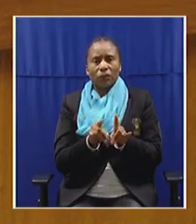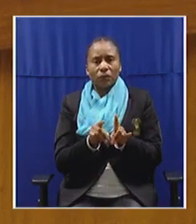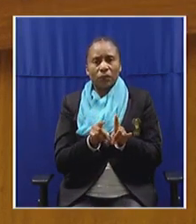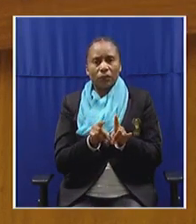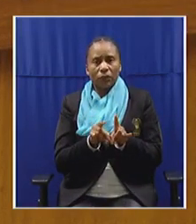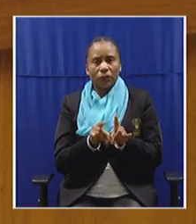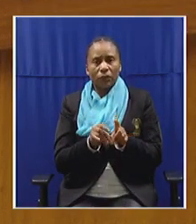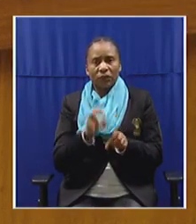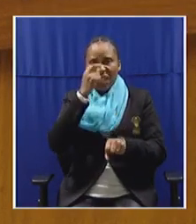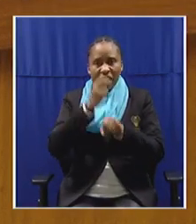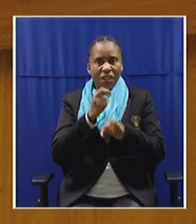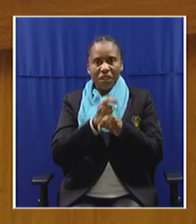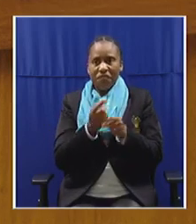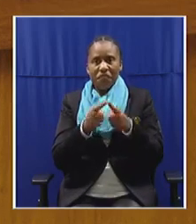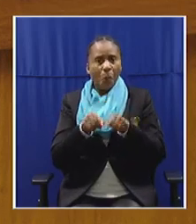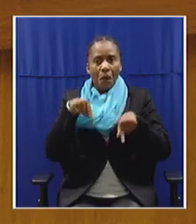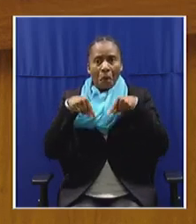There's no need for any fear.